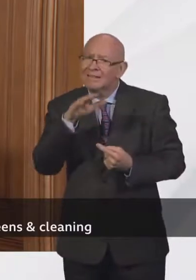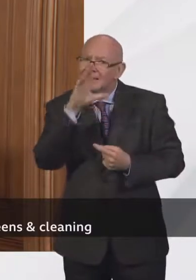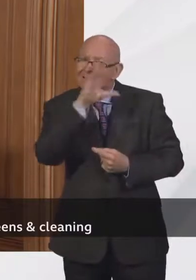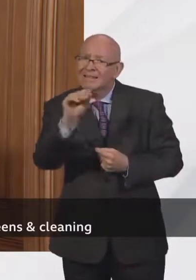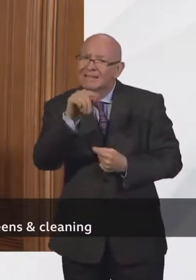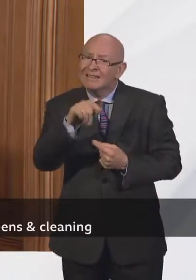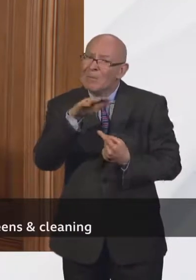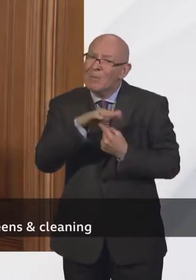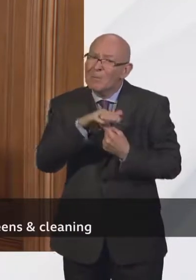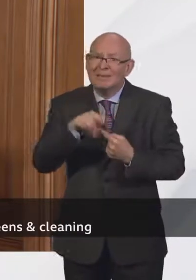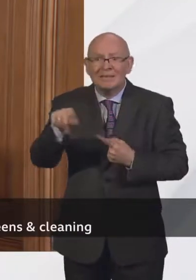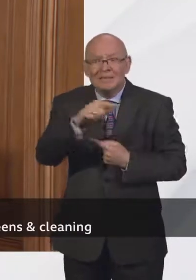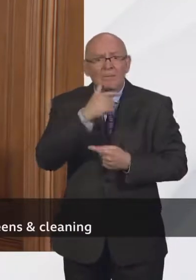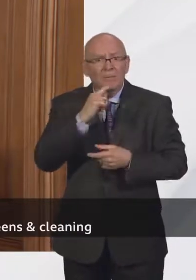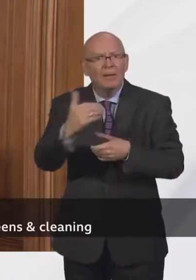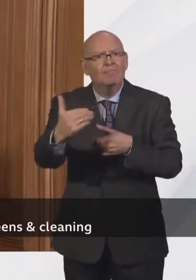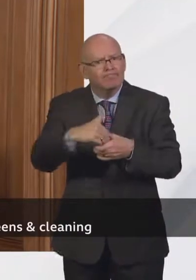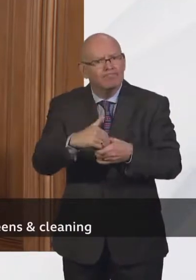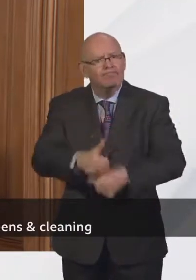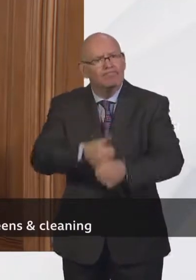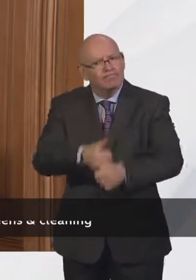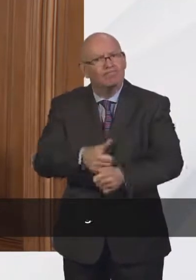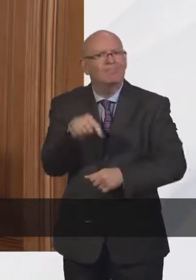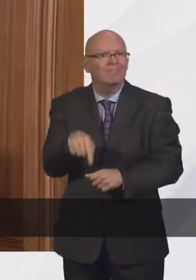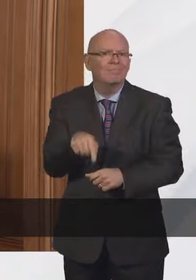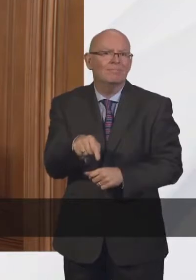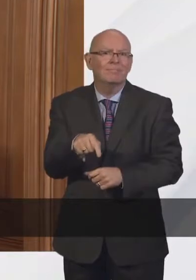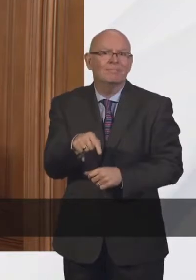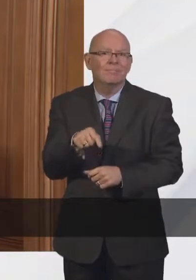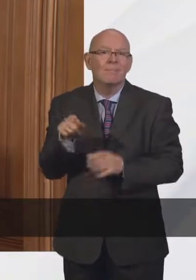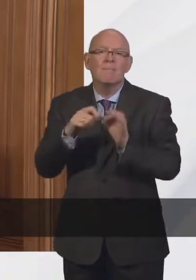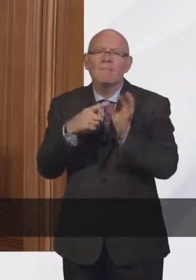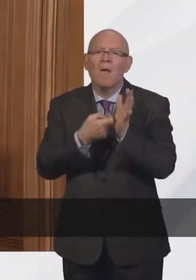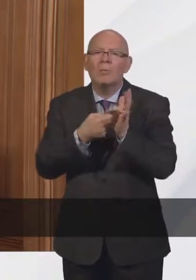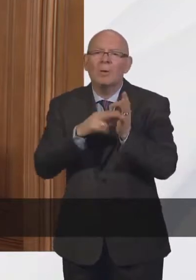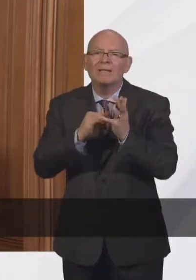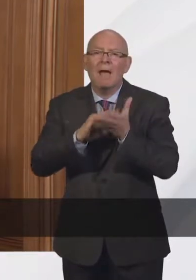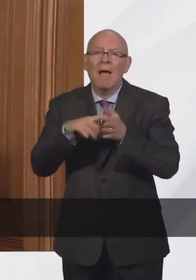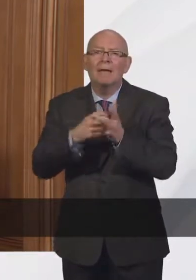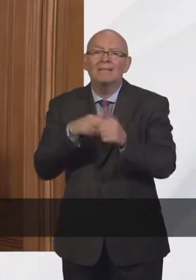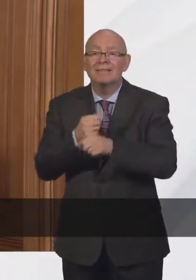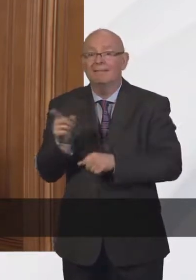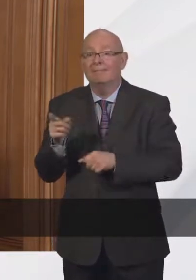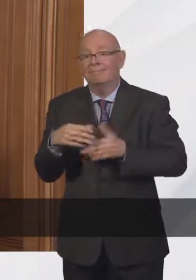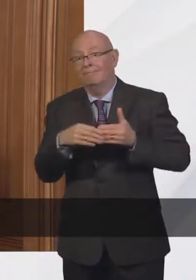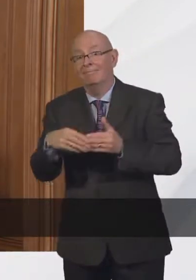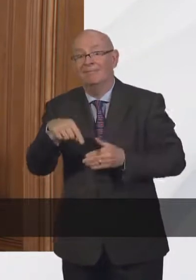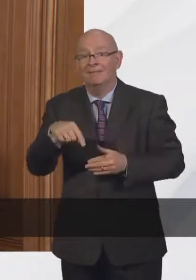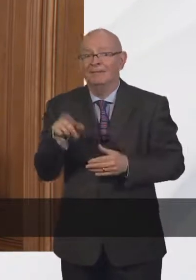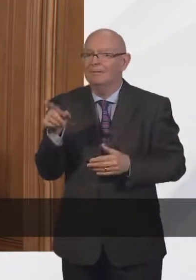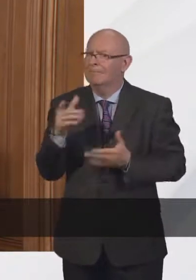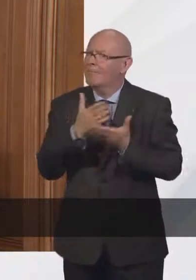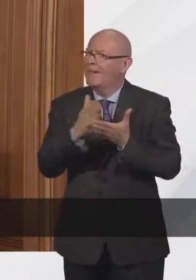day. I see the day-to-day on this. It will continue to improve over the summer, and it's already making a contribution. It will make more of